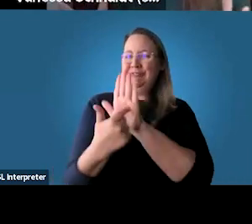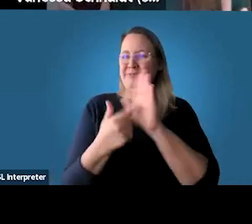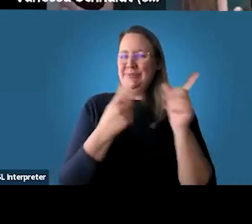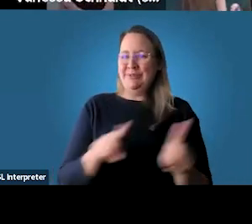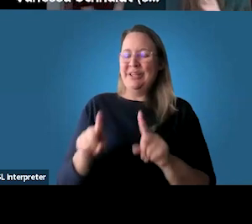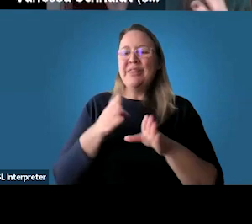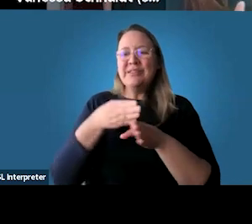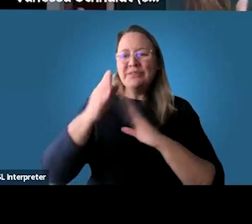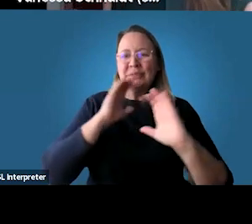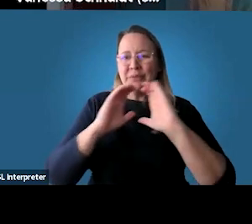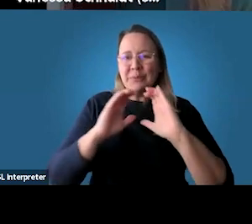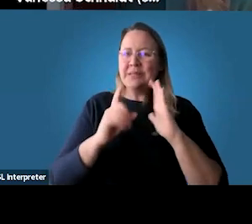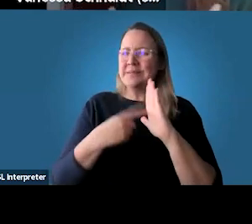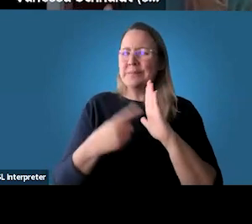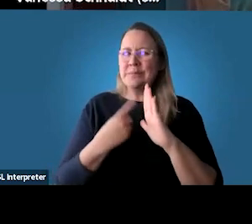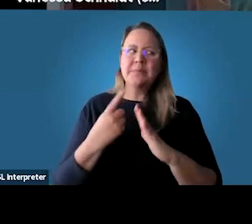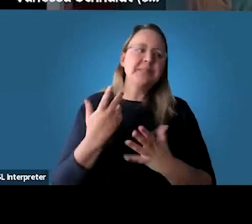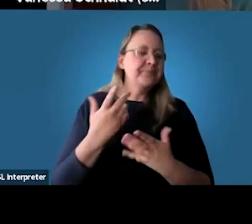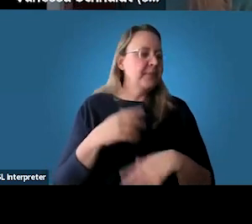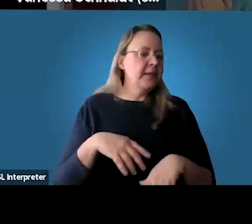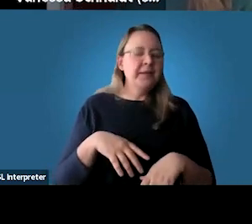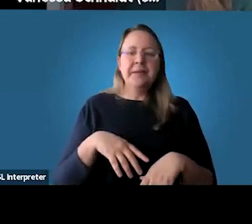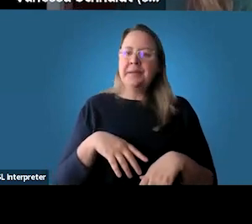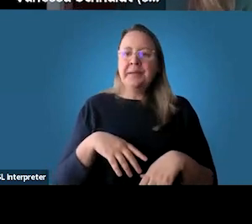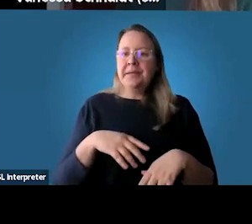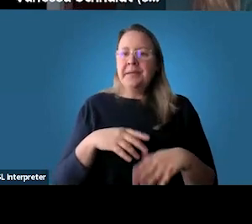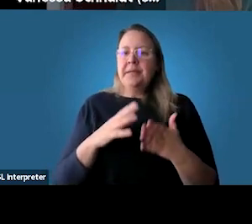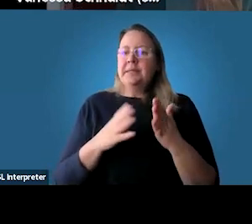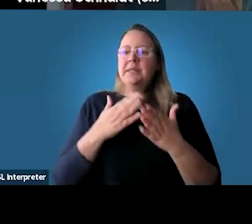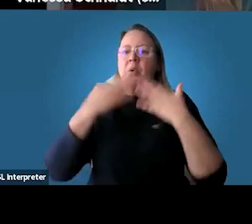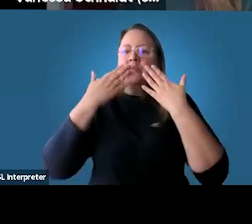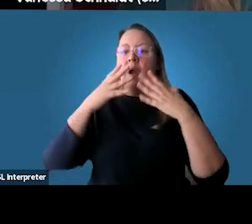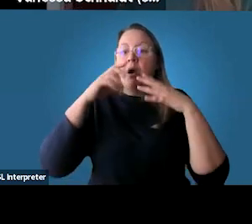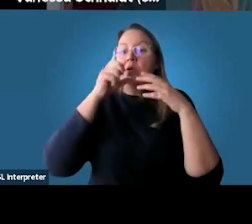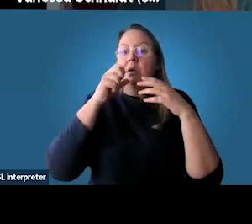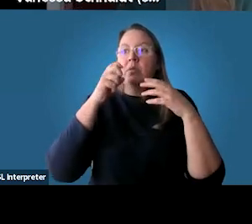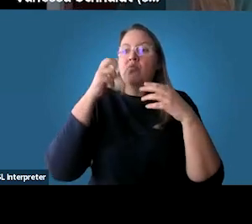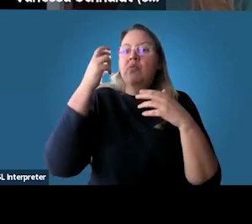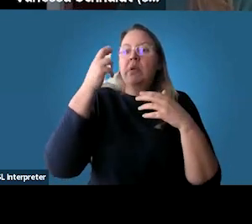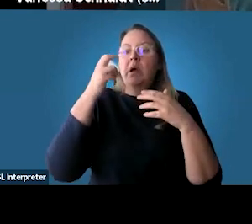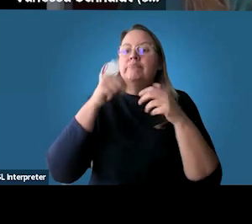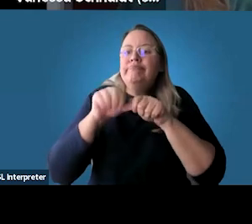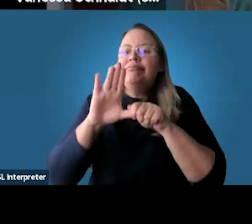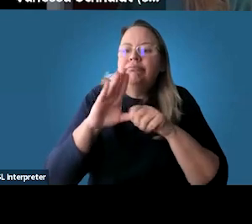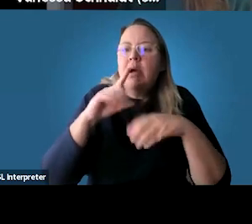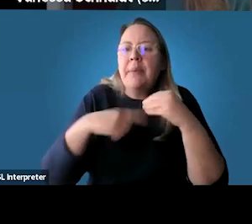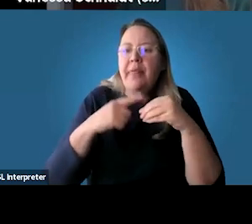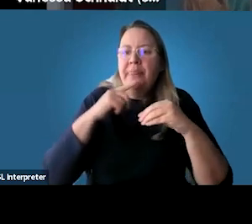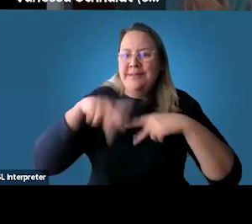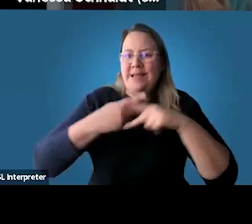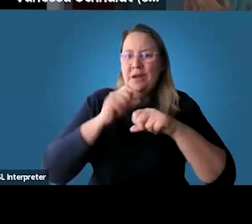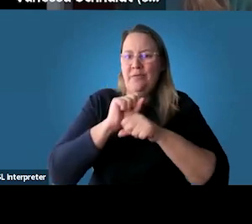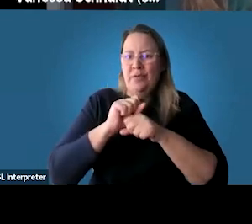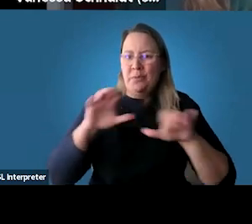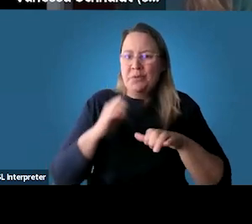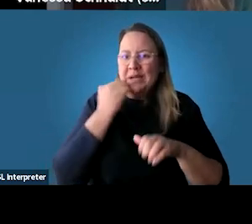of communications that can sometimes be enigmatic to folks who are not doing this work day in and day out. Additionally,